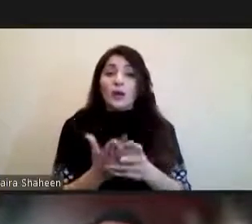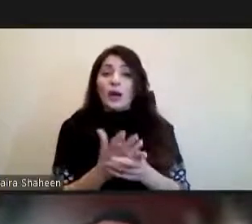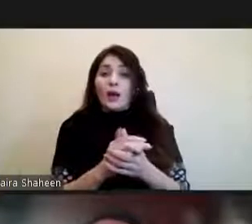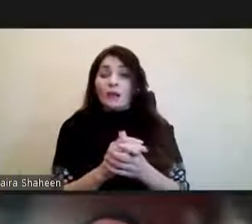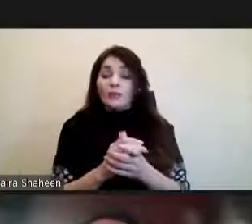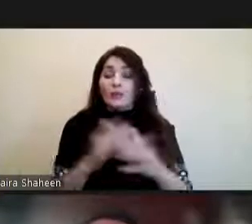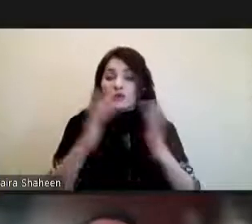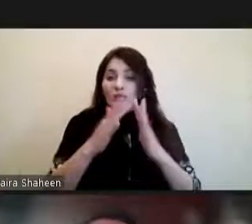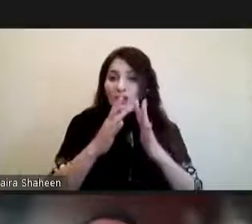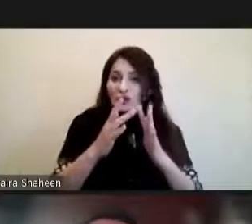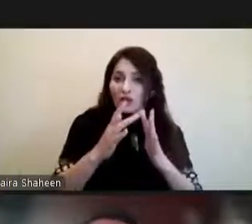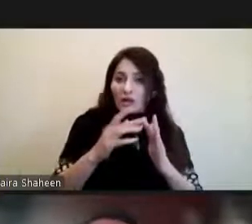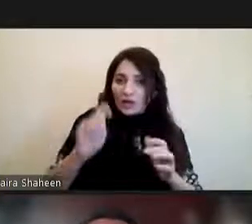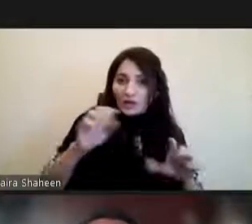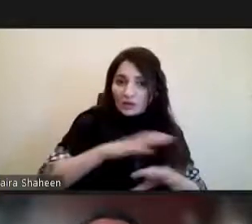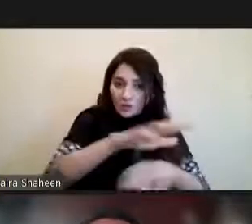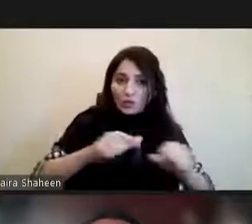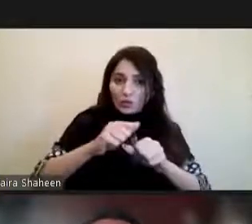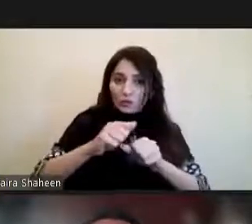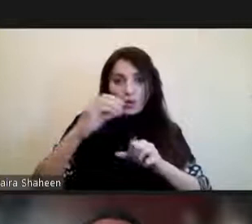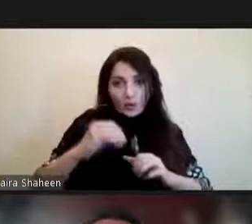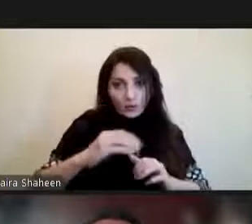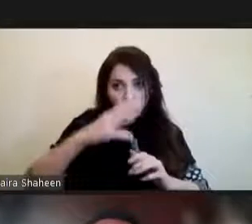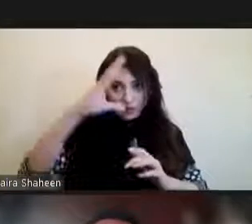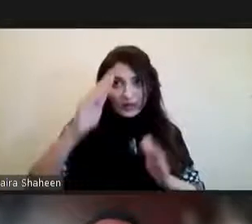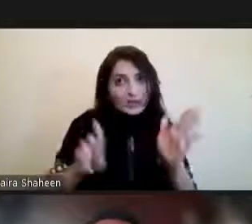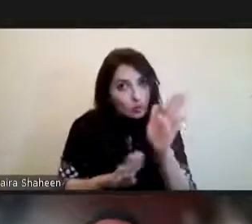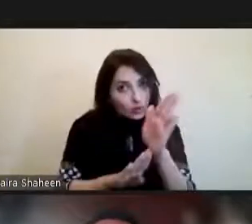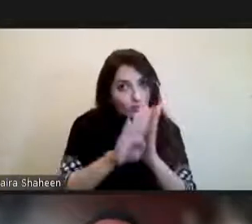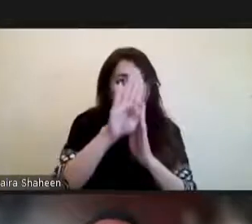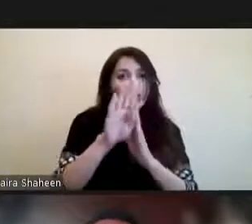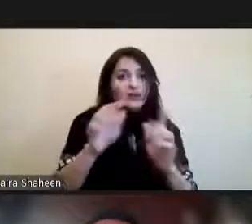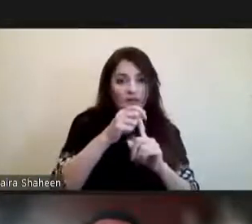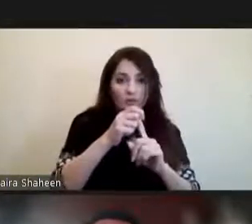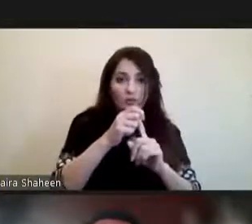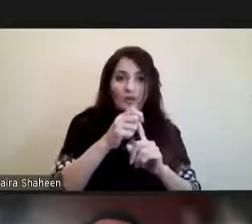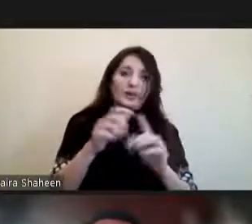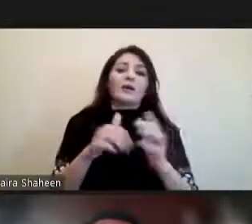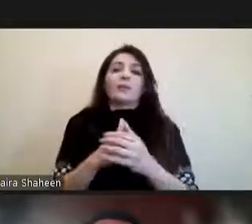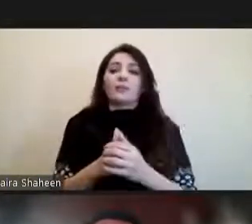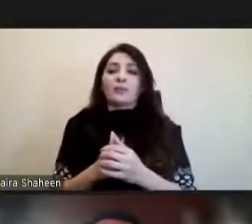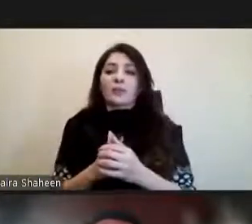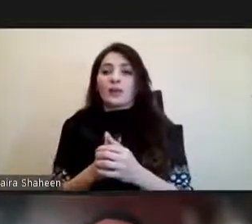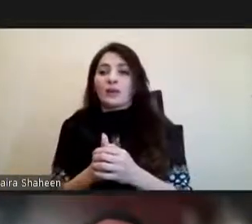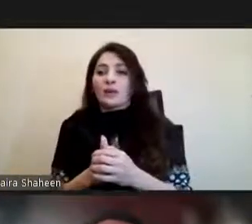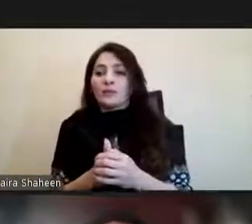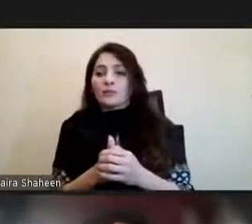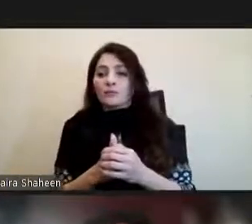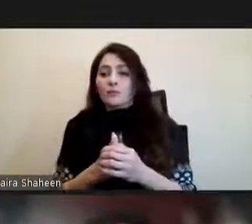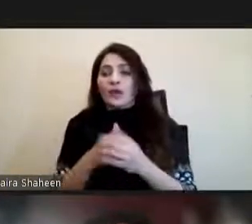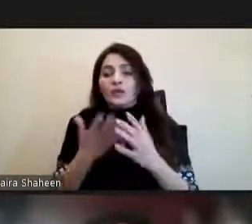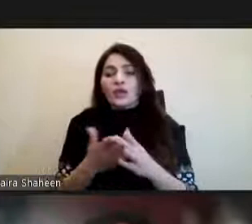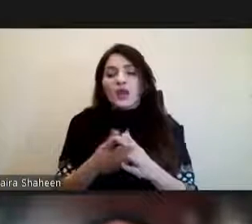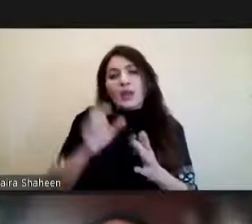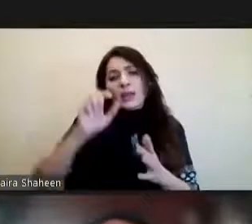skills. So we have developed the Mobile Internet Skills Training Toolkit, which is a module. It's a free resource that you can